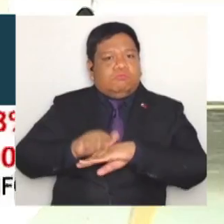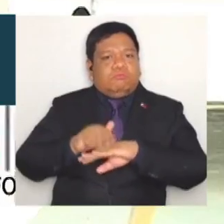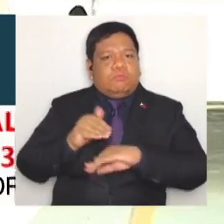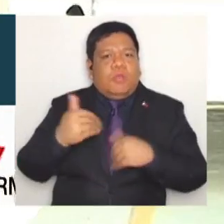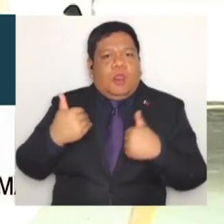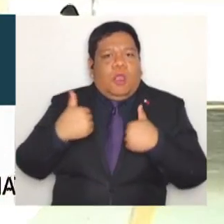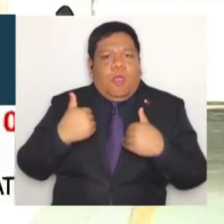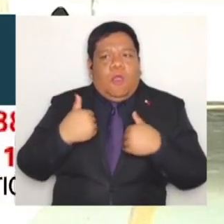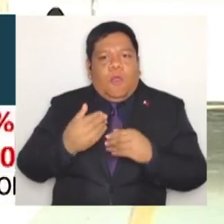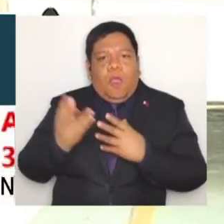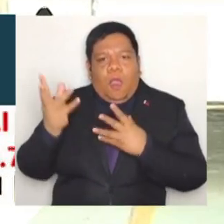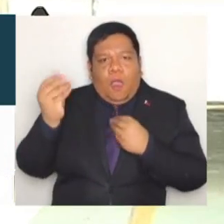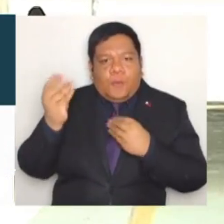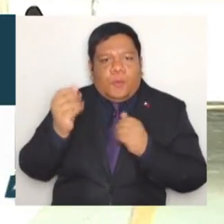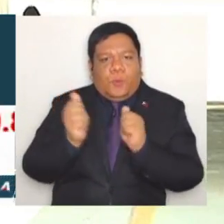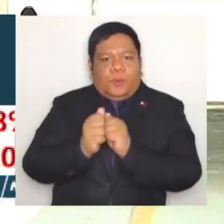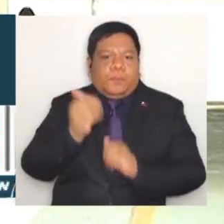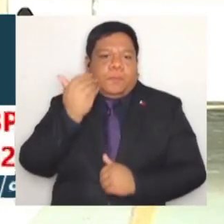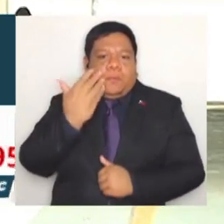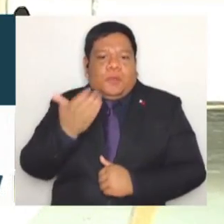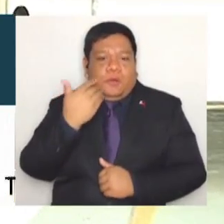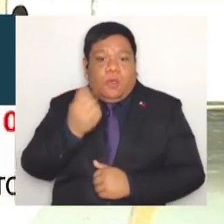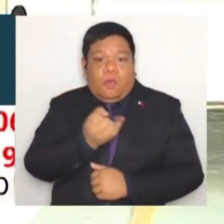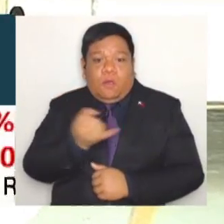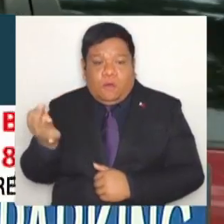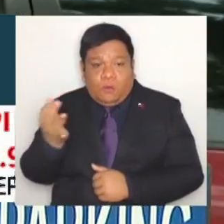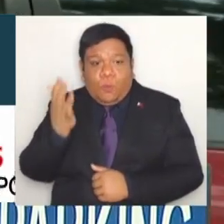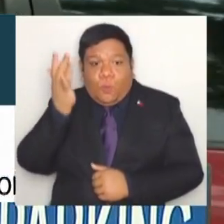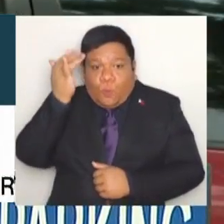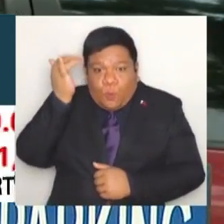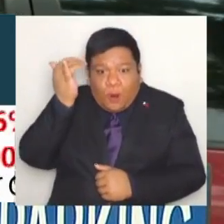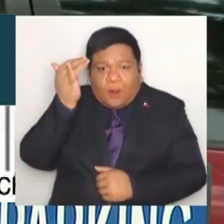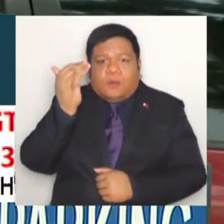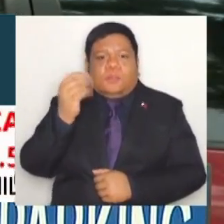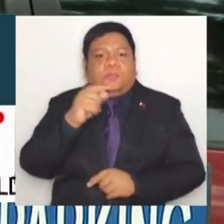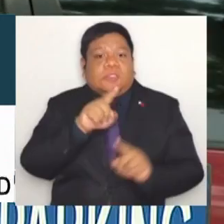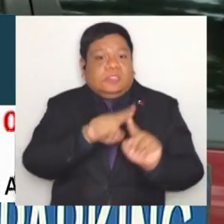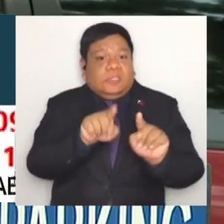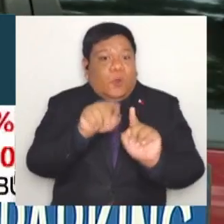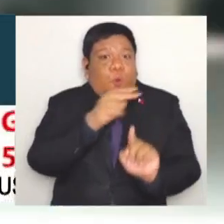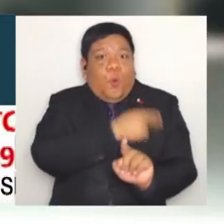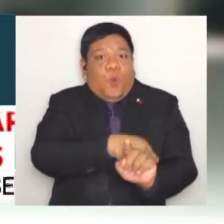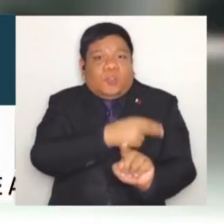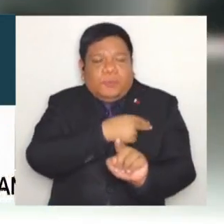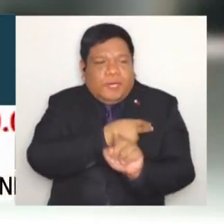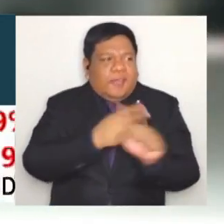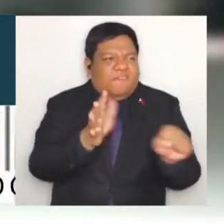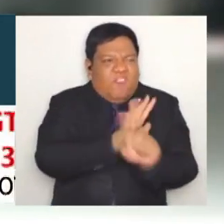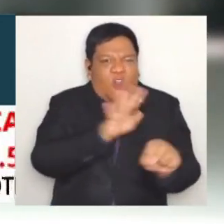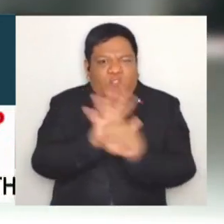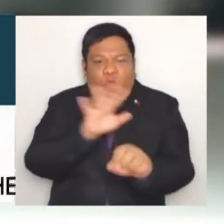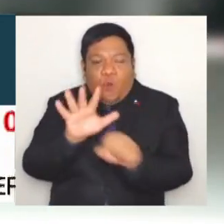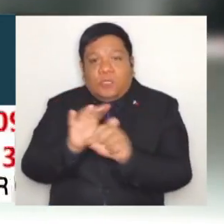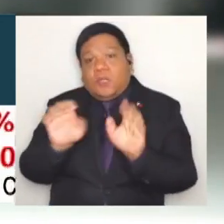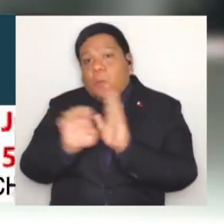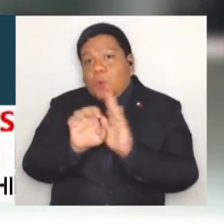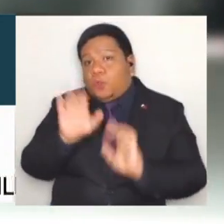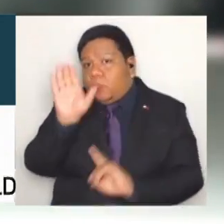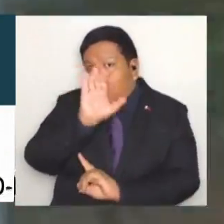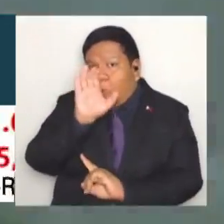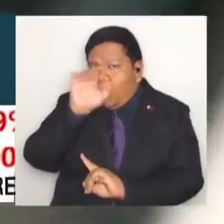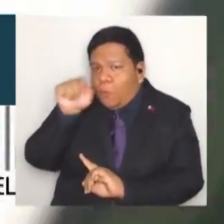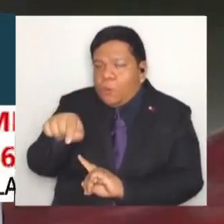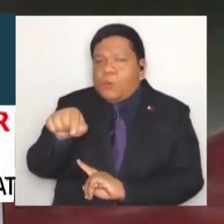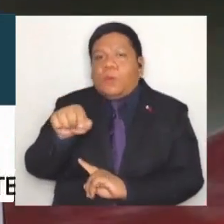COVID-related fatalities. This comes as some hospitals in the country reach full capacity, like in Cebu City and at the